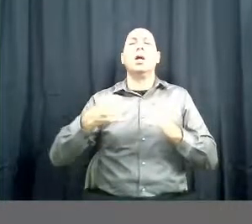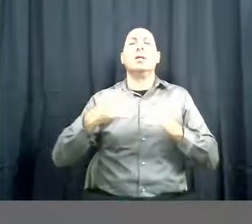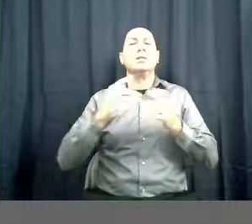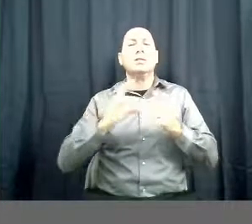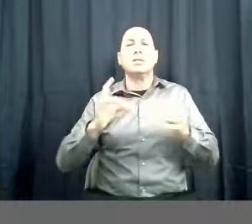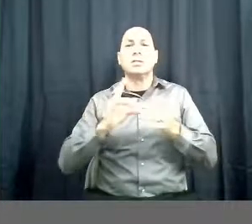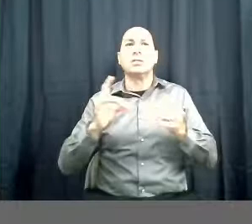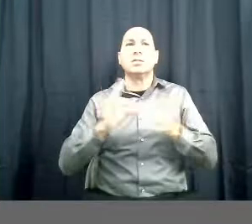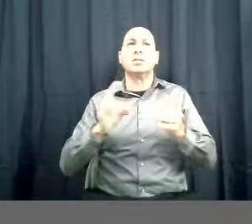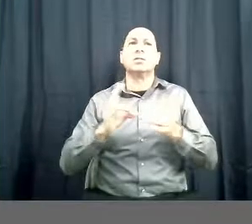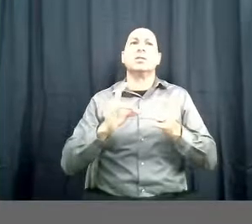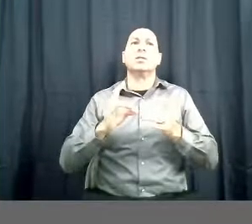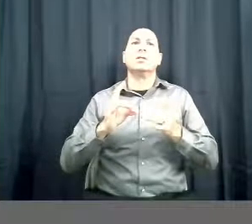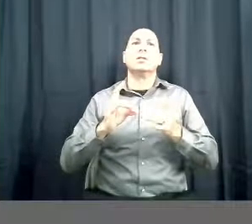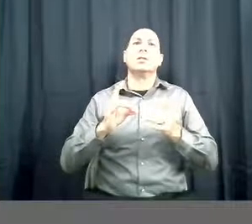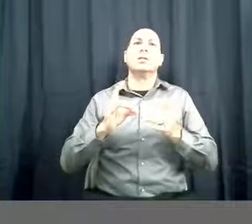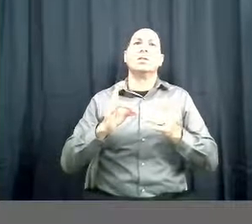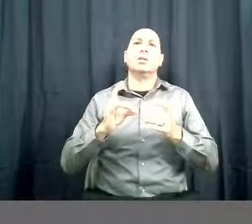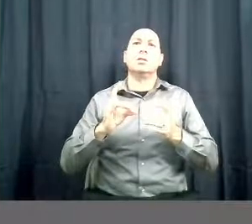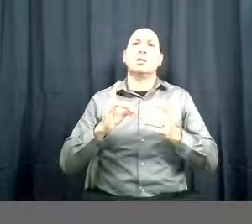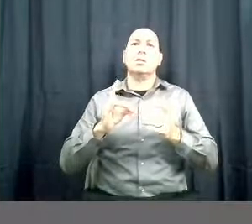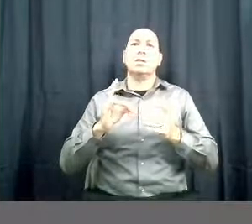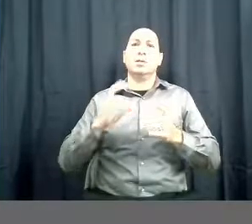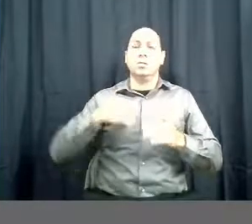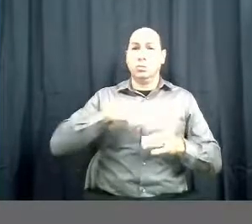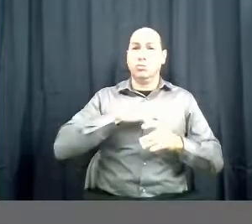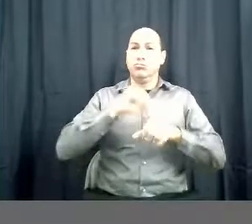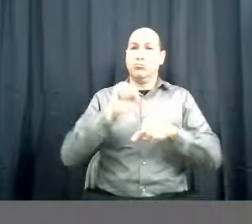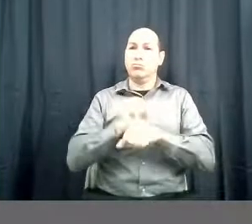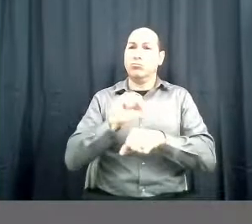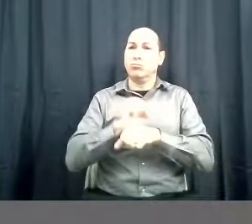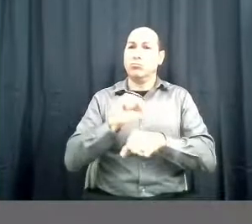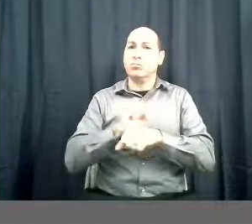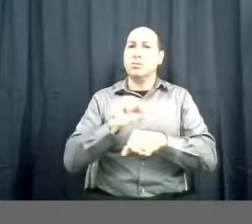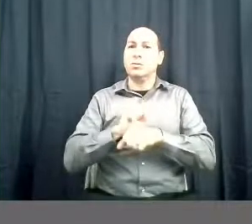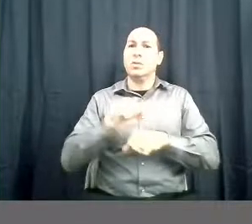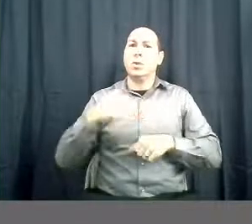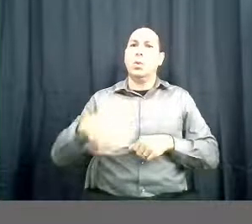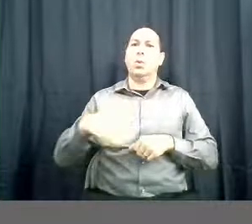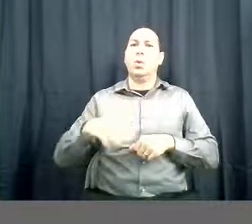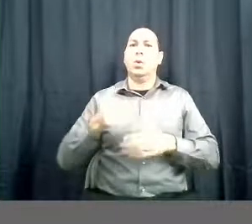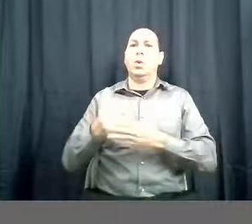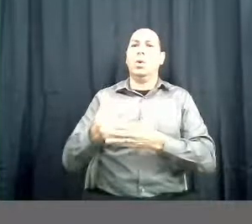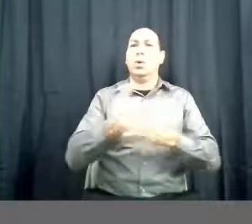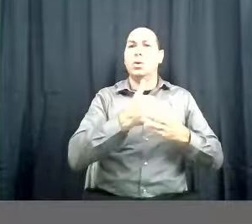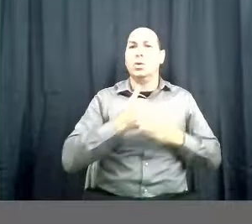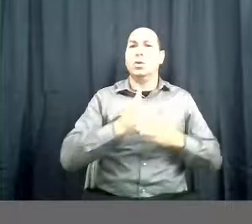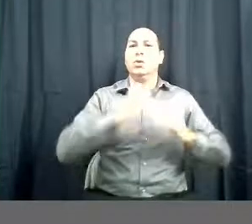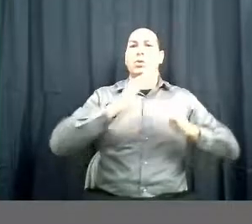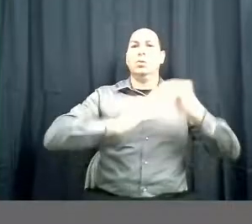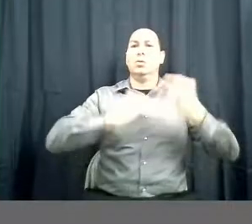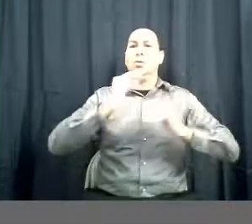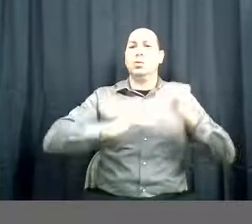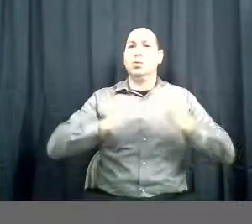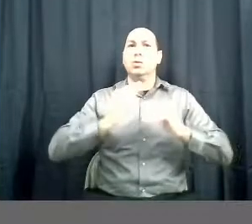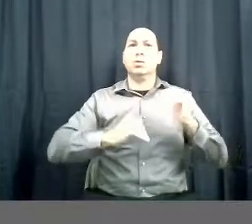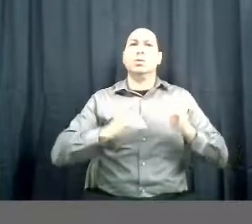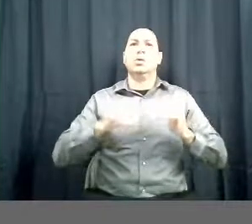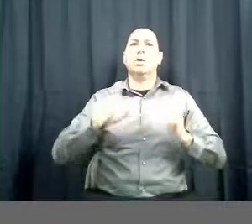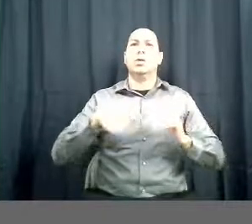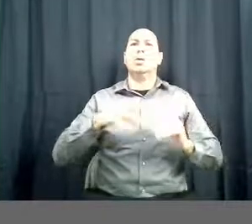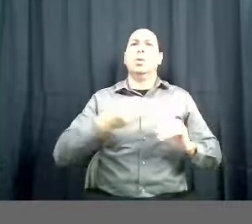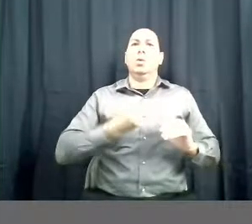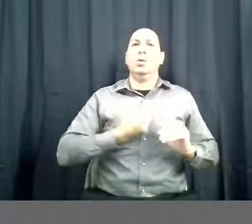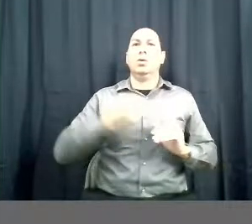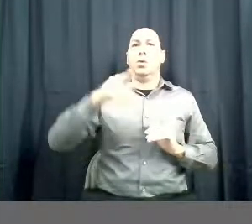an incredibly important economic development tool available to it through the buildings and land owned by PRIDCO. If you turn to the final